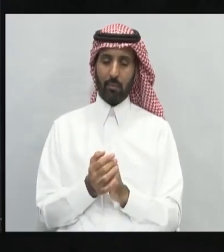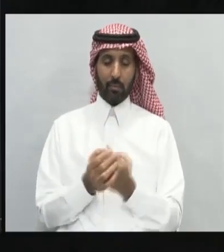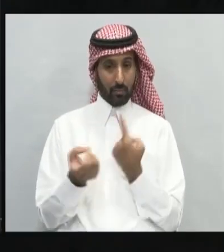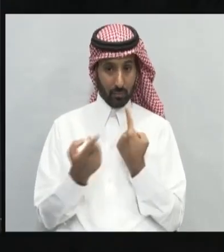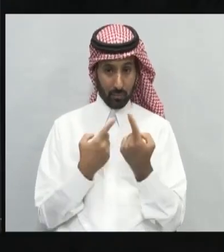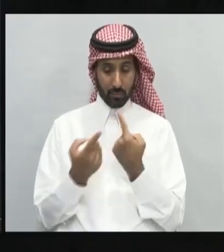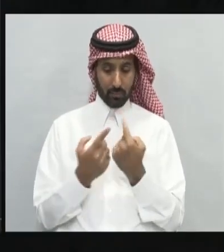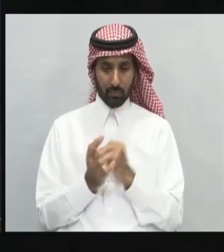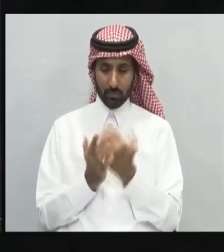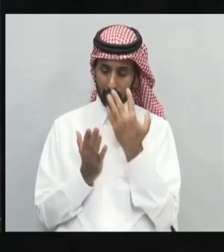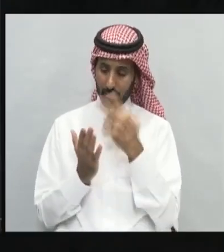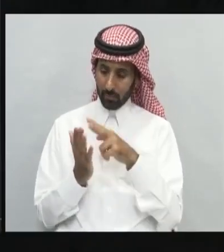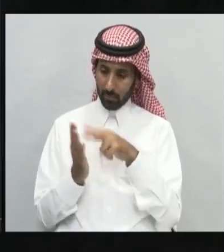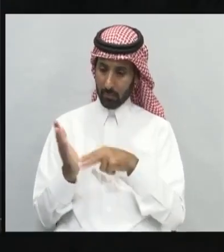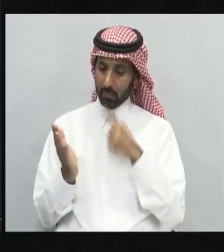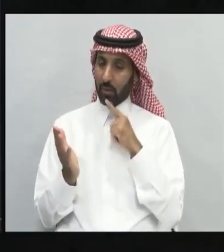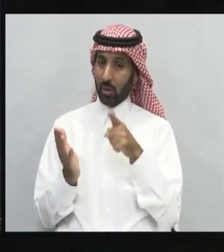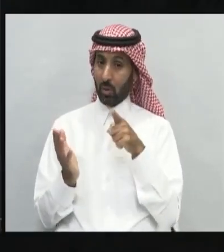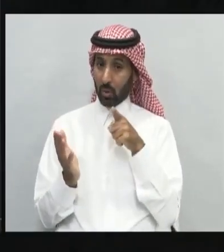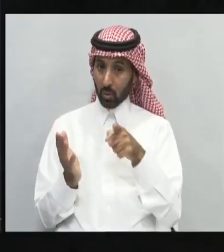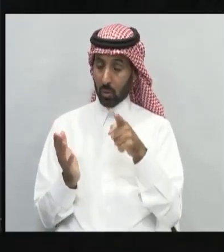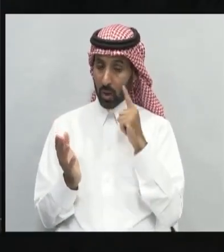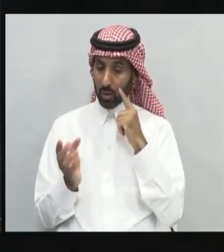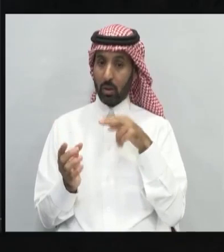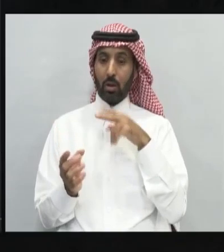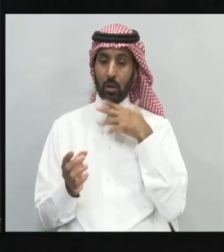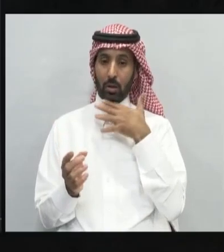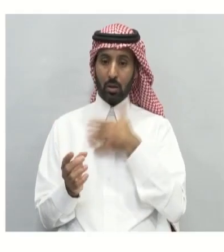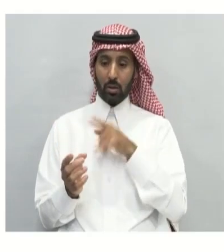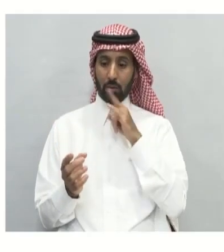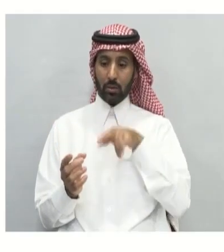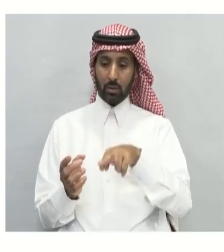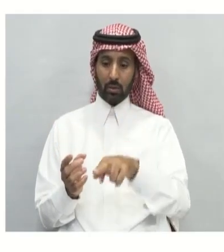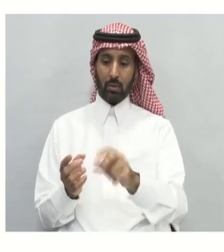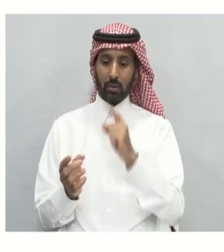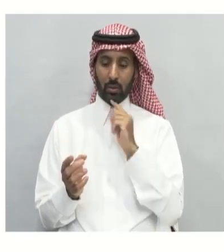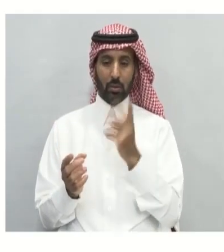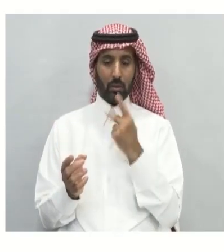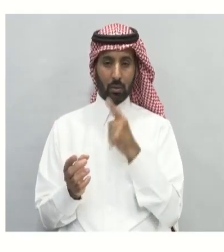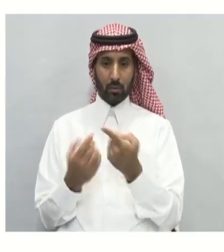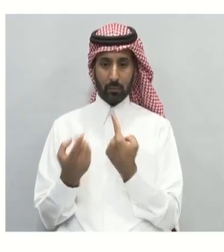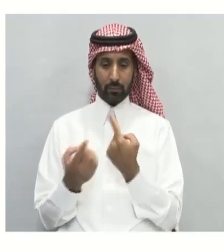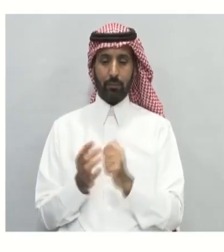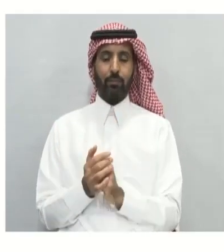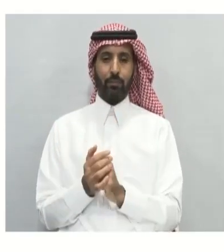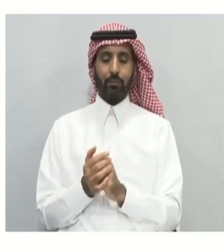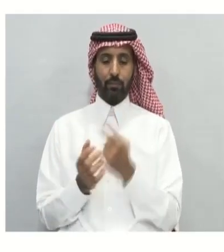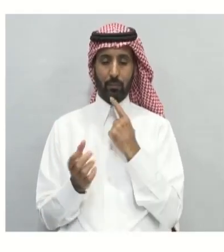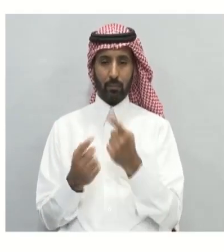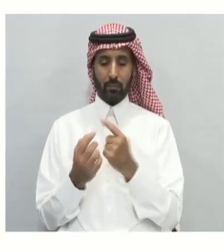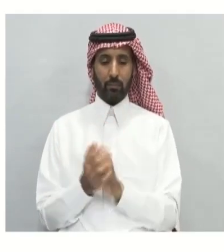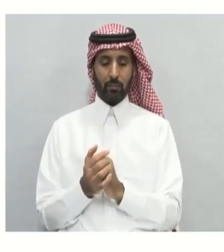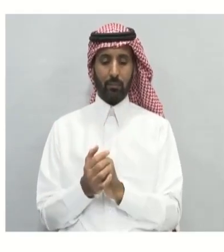that you got between you and your uncle, you will report it. So take notes on a conversation, from a